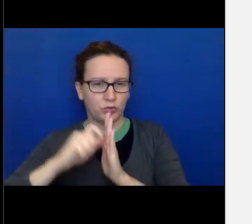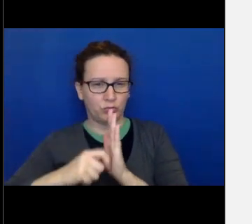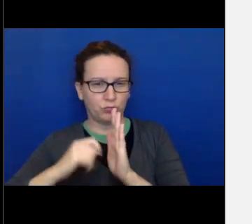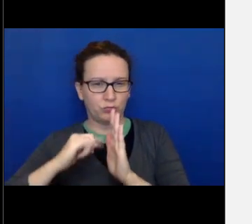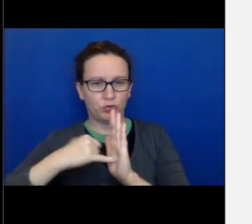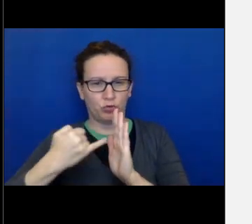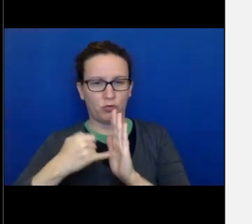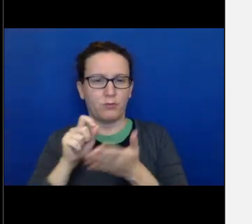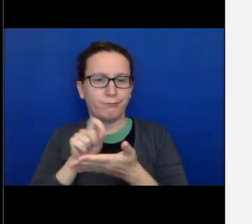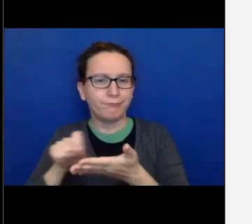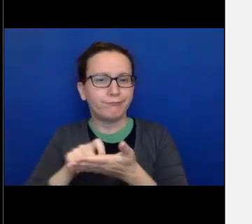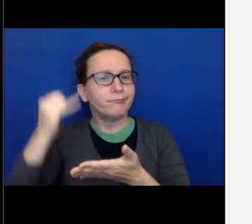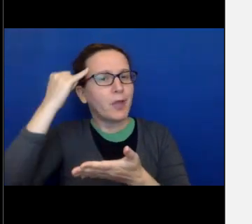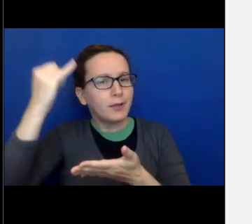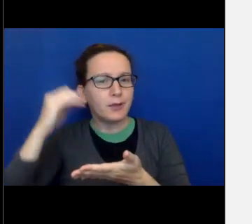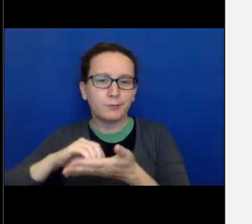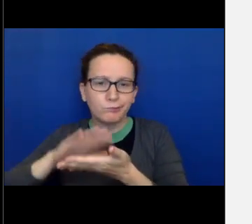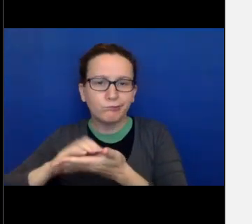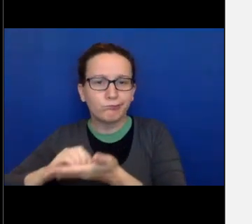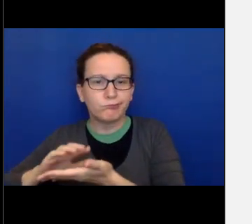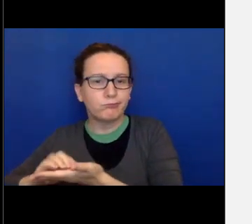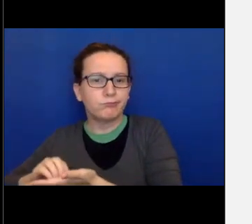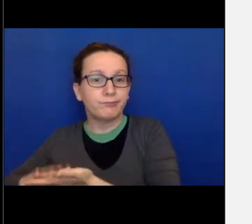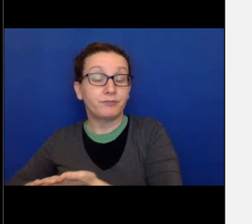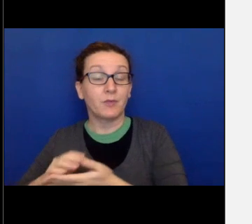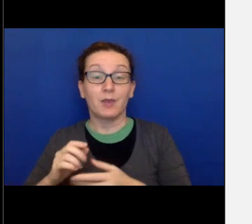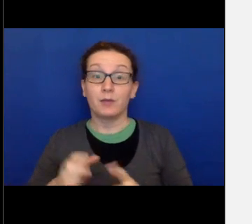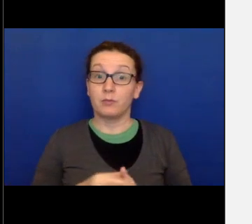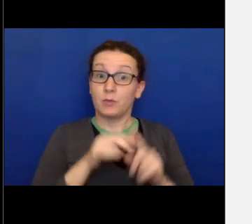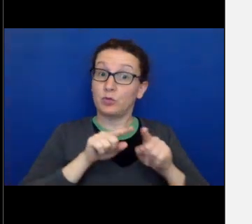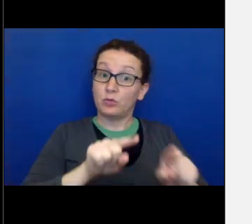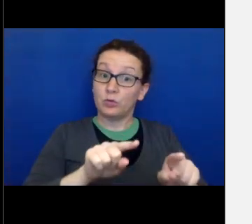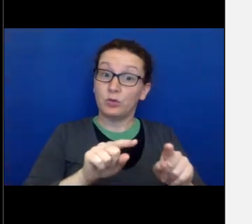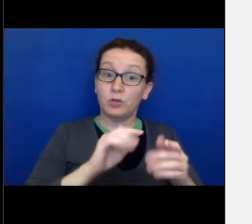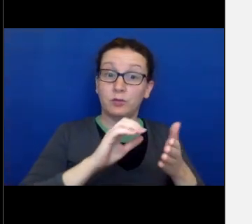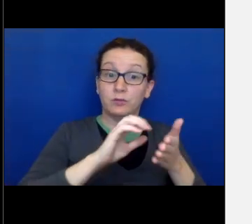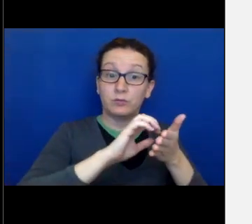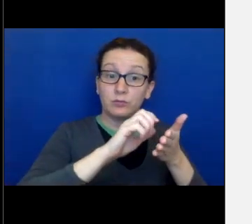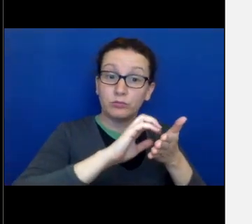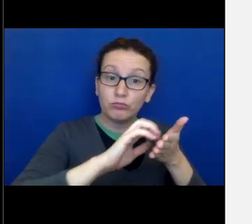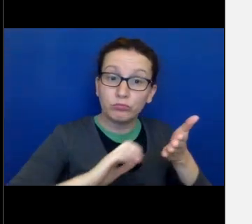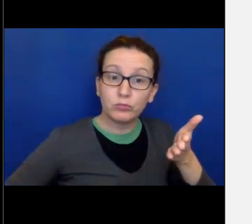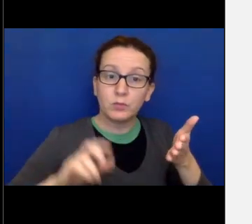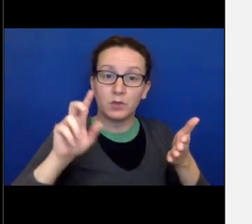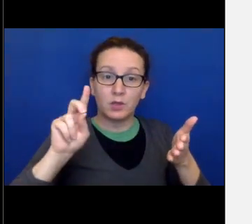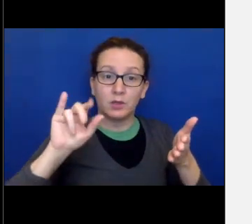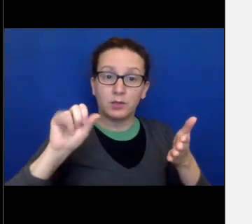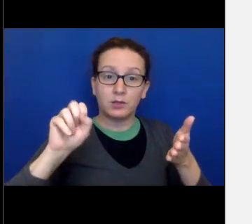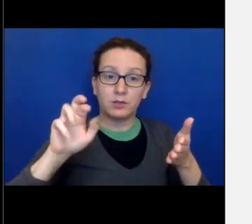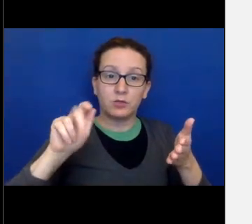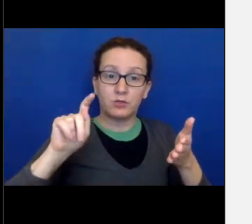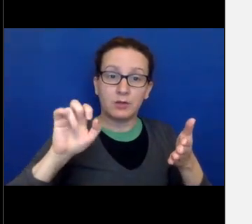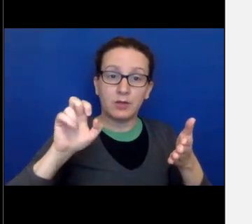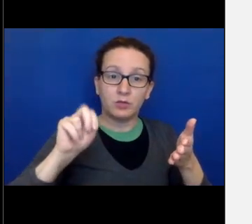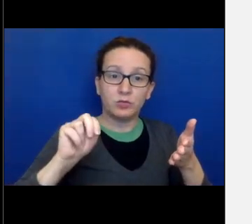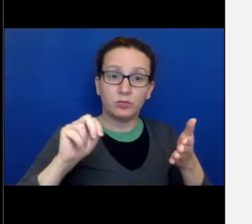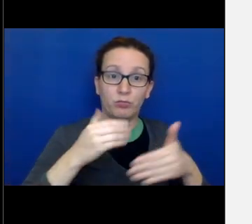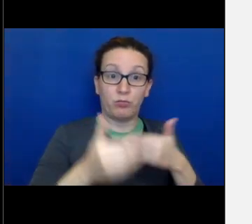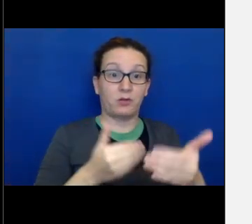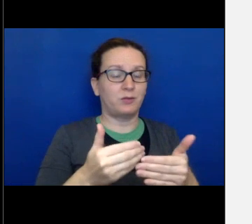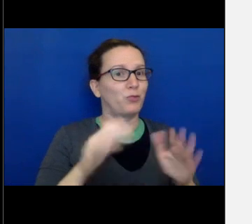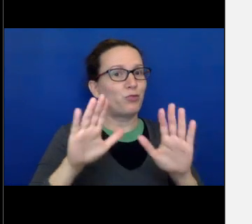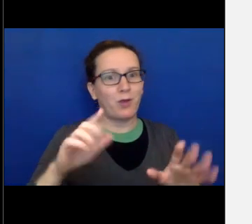my dissertation process in order to see the evolution of my thoughts. I think it's a really great mindfulness exercise, as well as